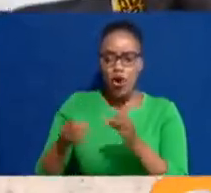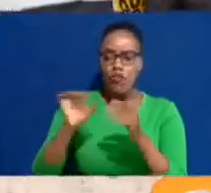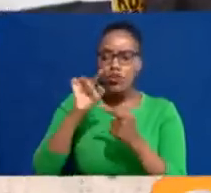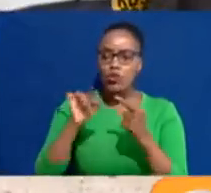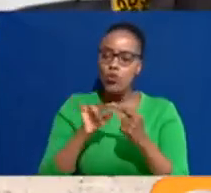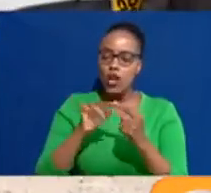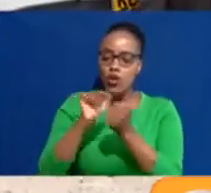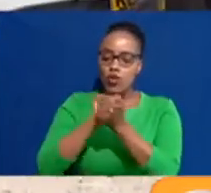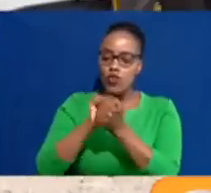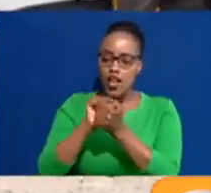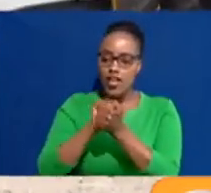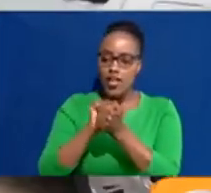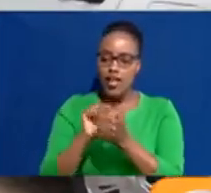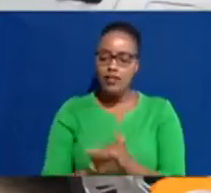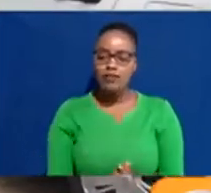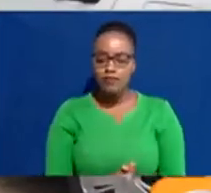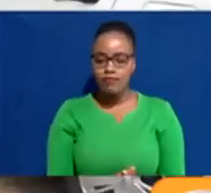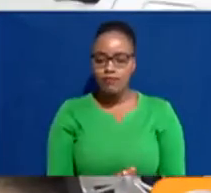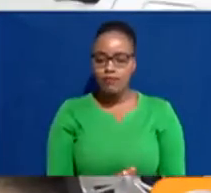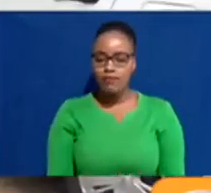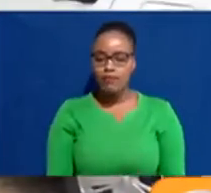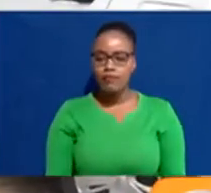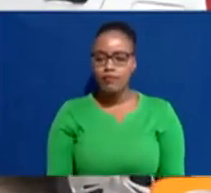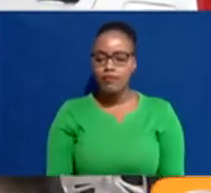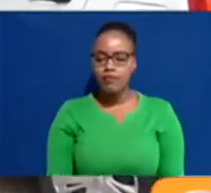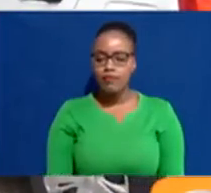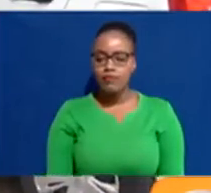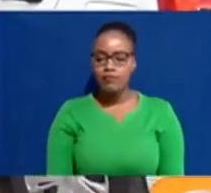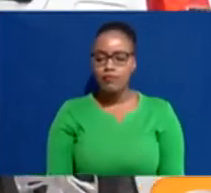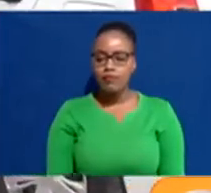on Friday. Francis Mtalaki, Citizen TV, Mombasa.